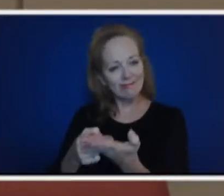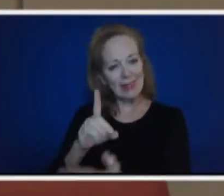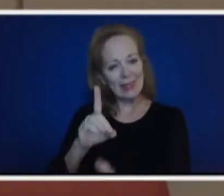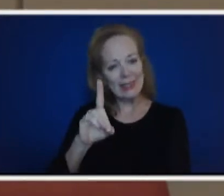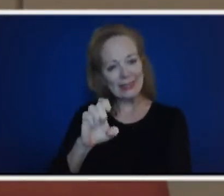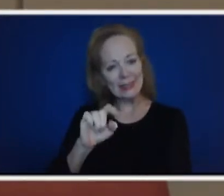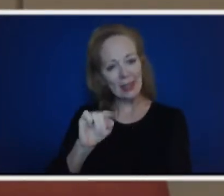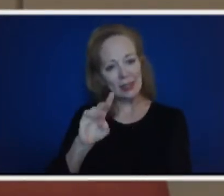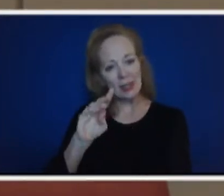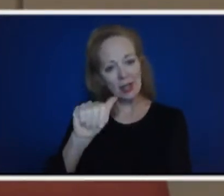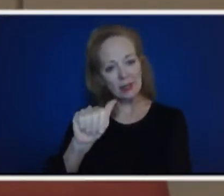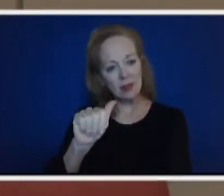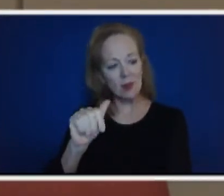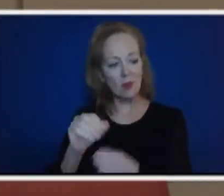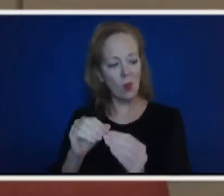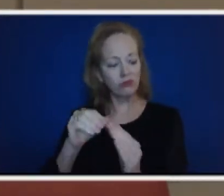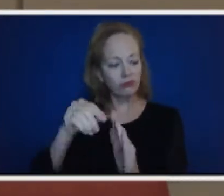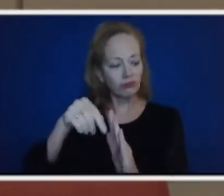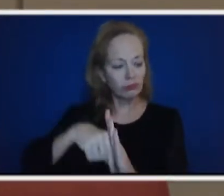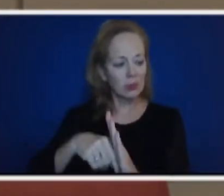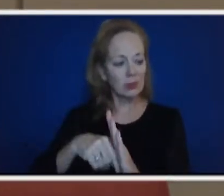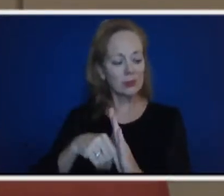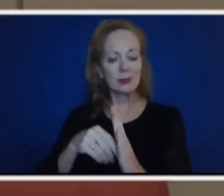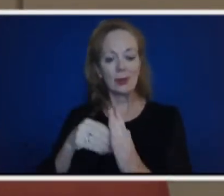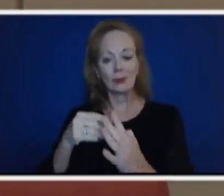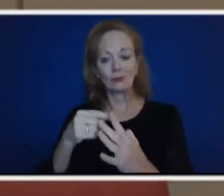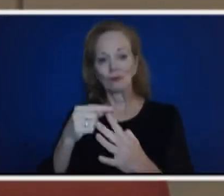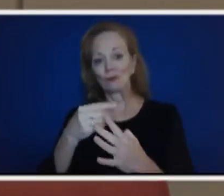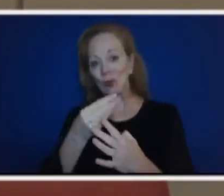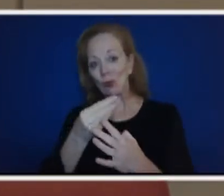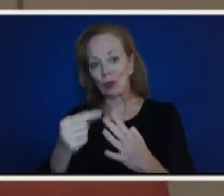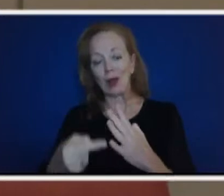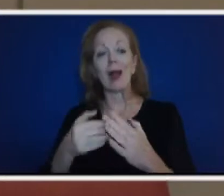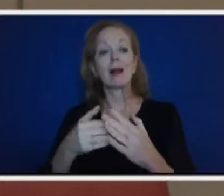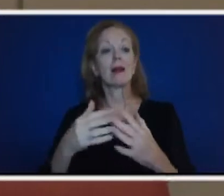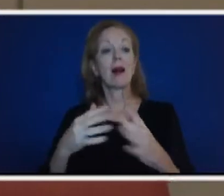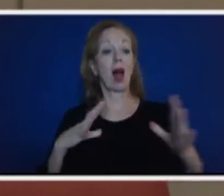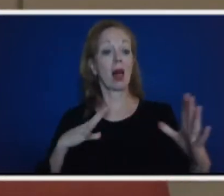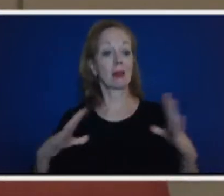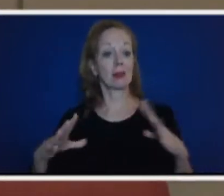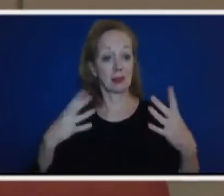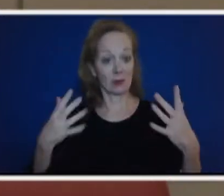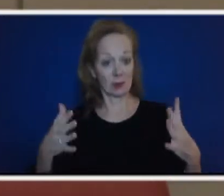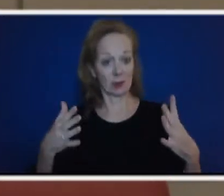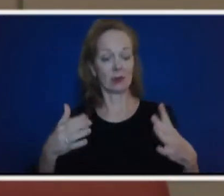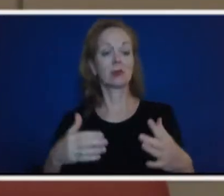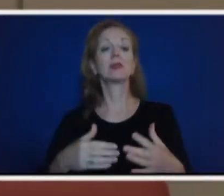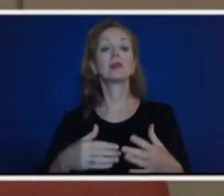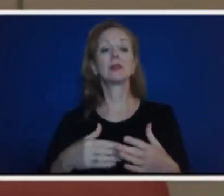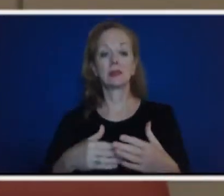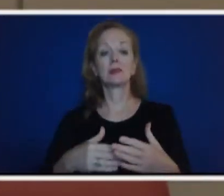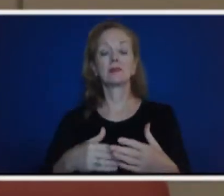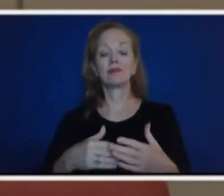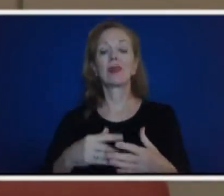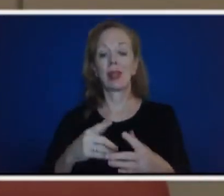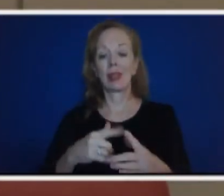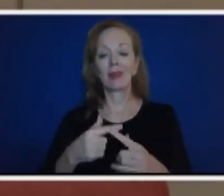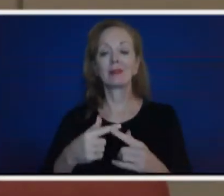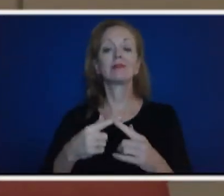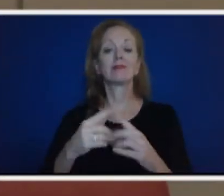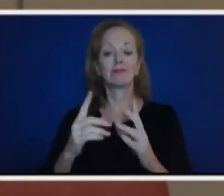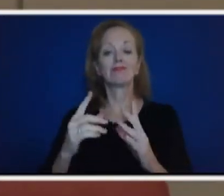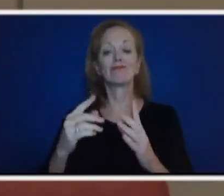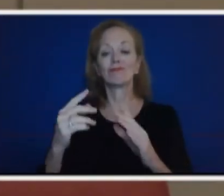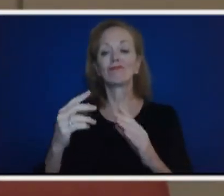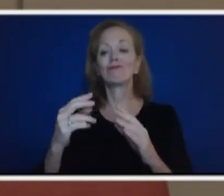involved on a number of points, and so hopefully after the holidays, we can kind of get together, Mrs. Dees, to kind